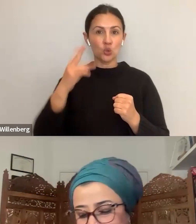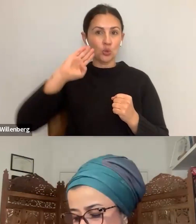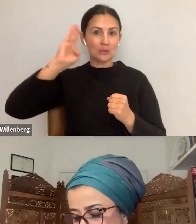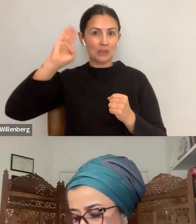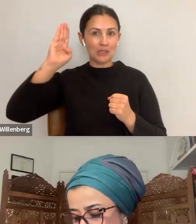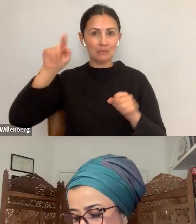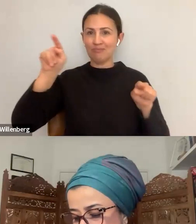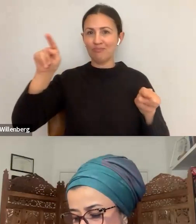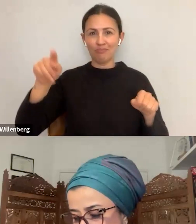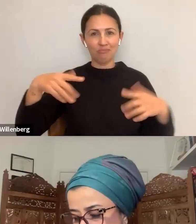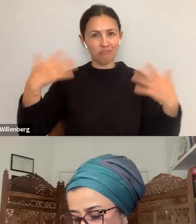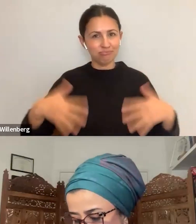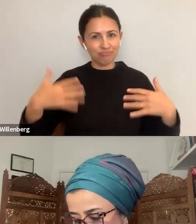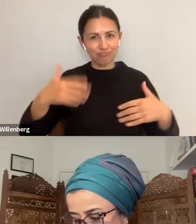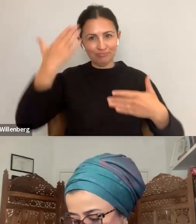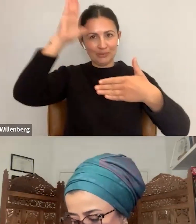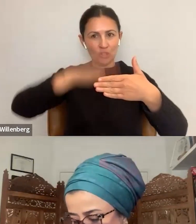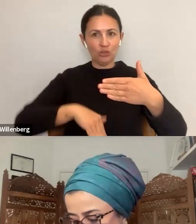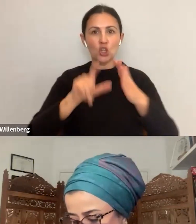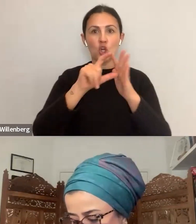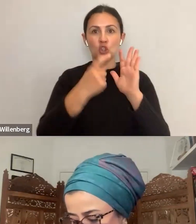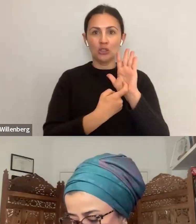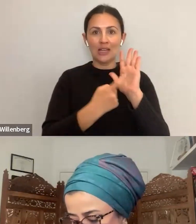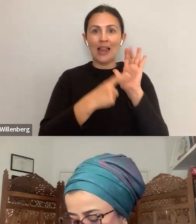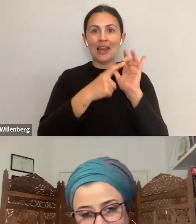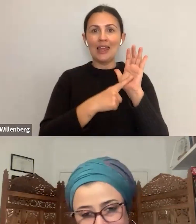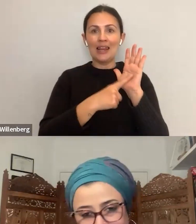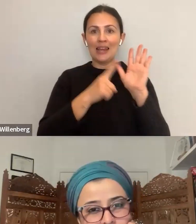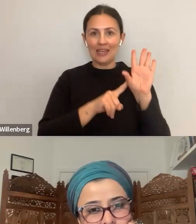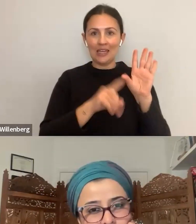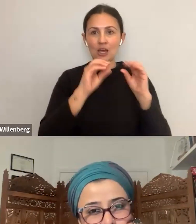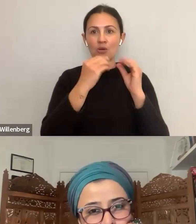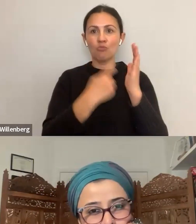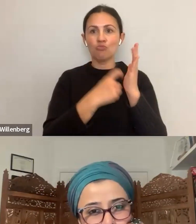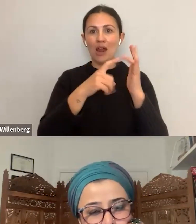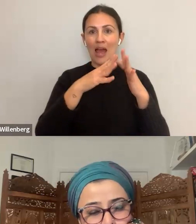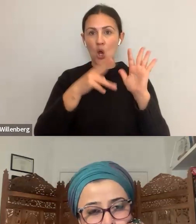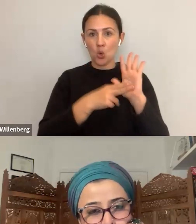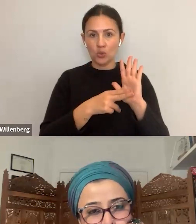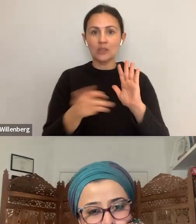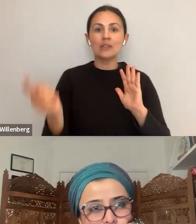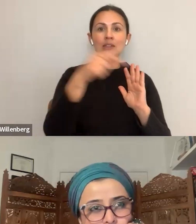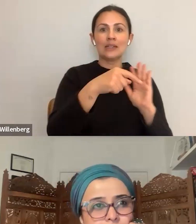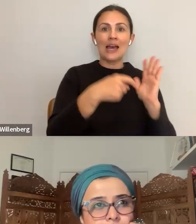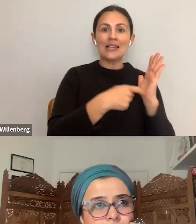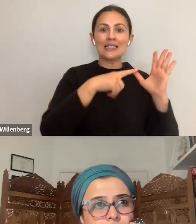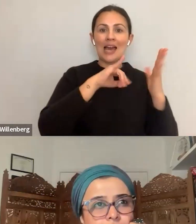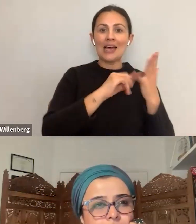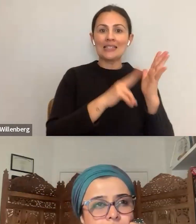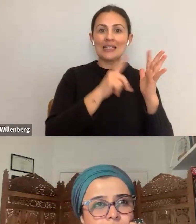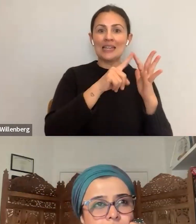of experience, Dr. Lily Brown and Tasneem Chopra, OAM, who I'm going to introduce very soon. I have